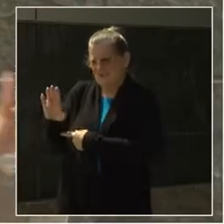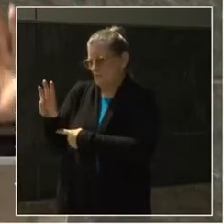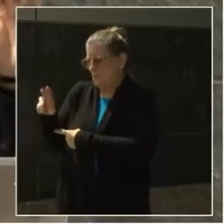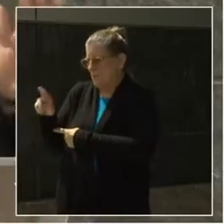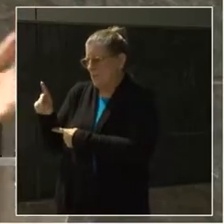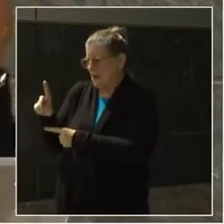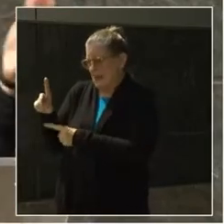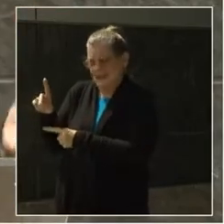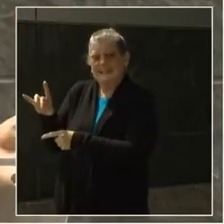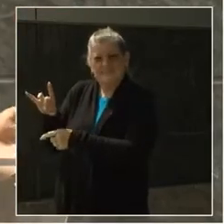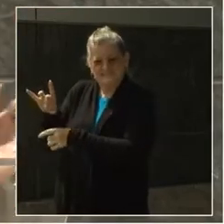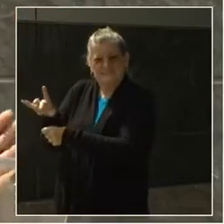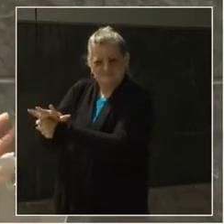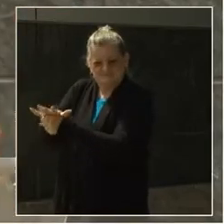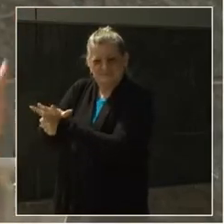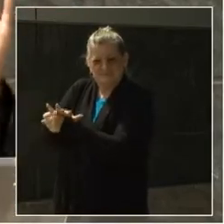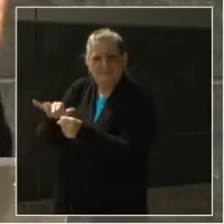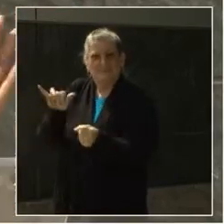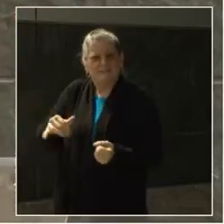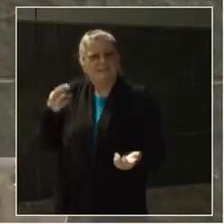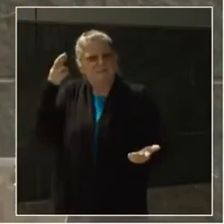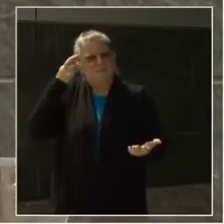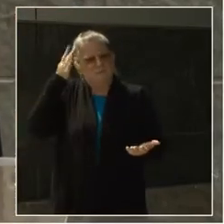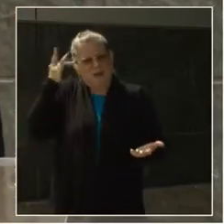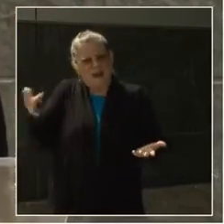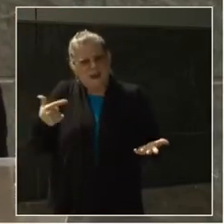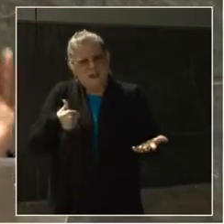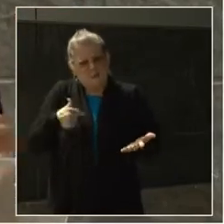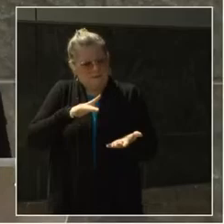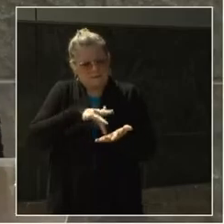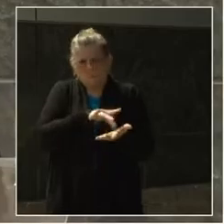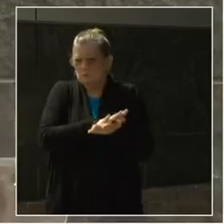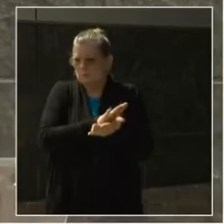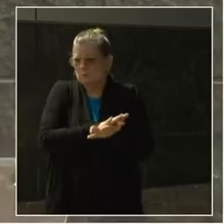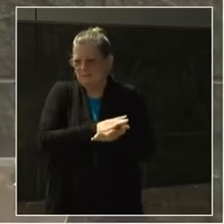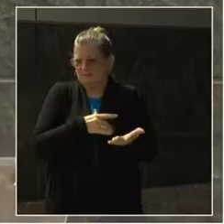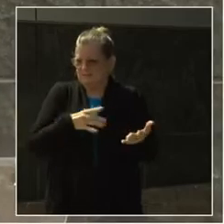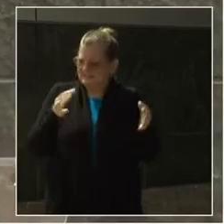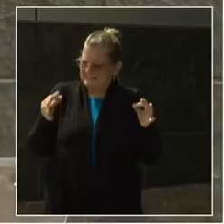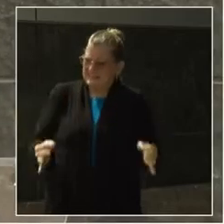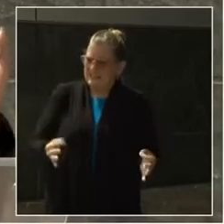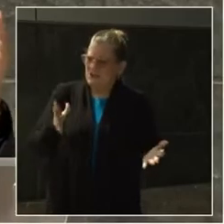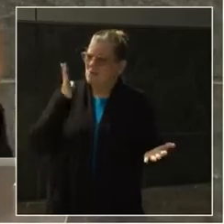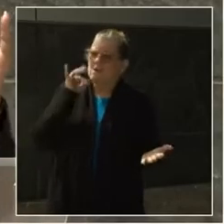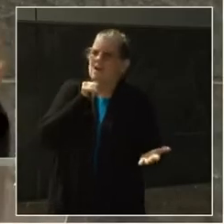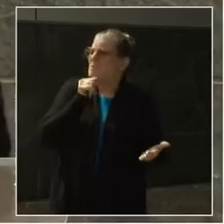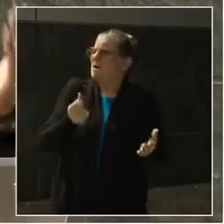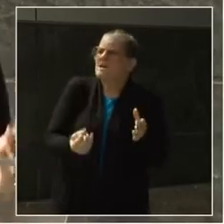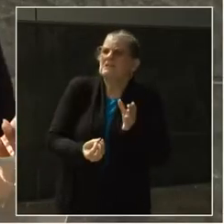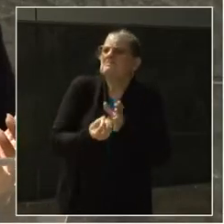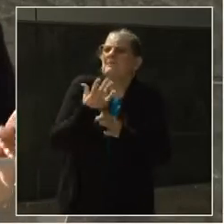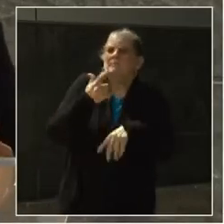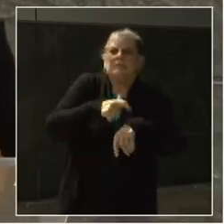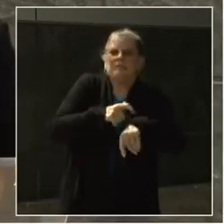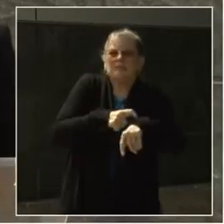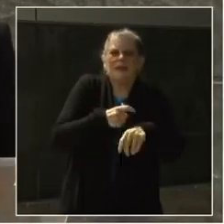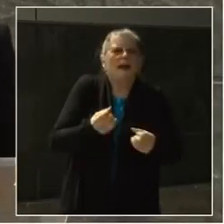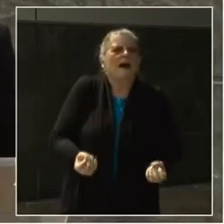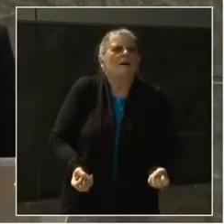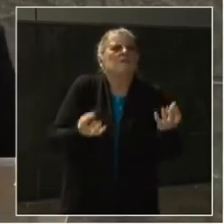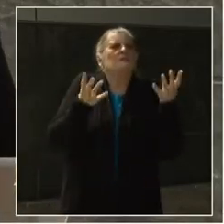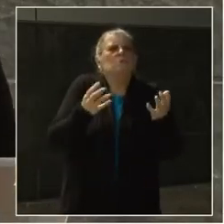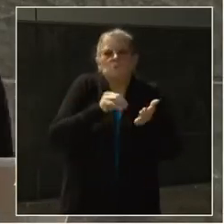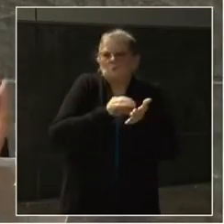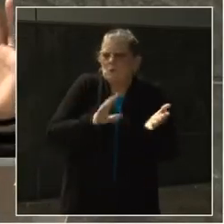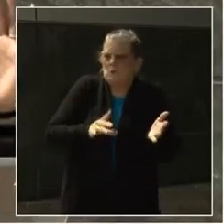year. So in the middle of the school year, we said, why don't we start it in spring and see how many students will come? And 60 students came, and we found our